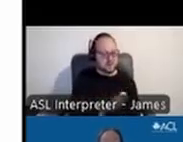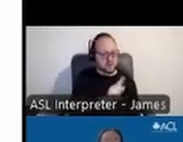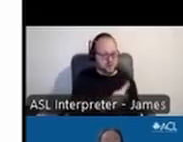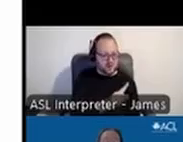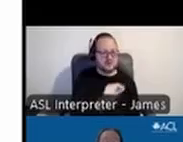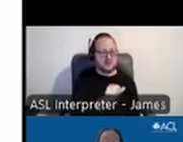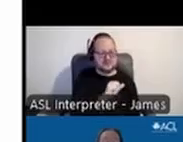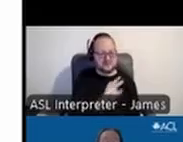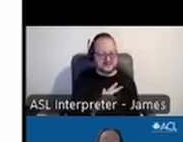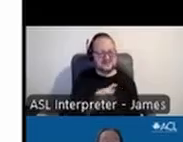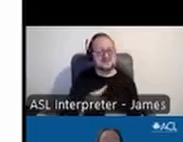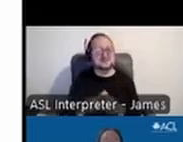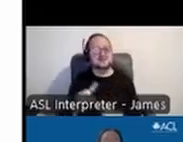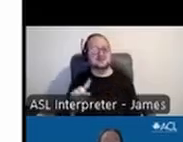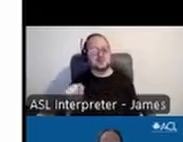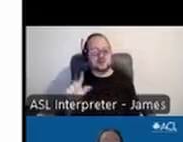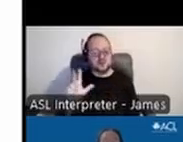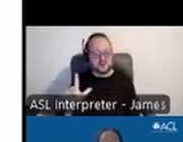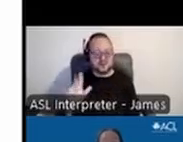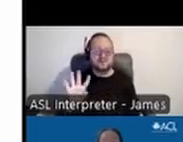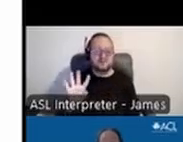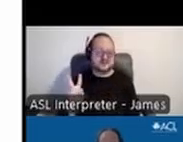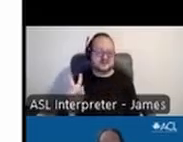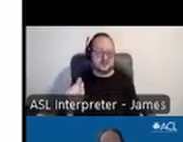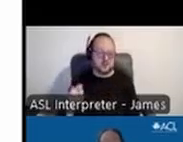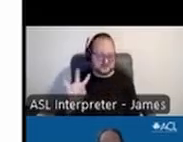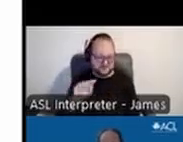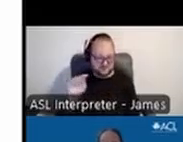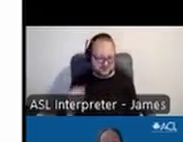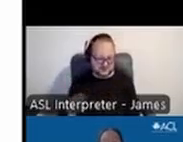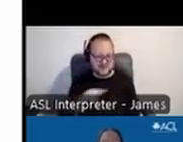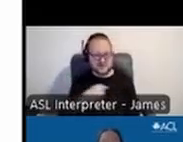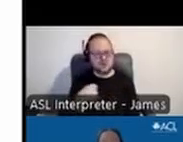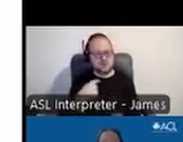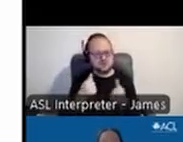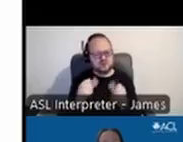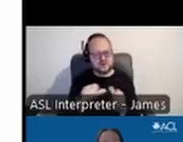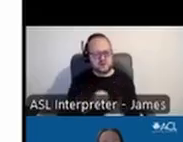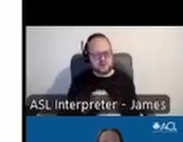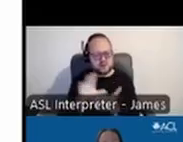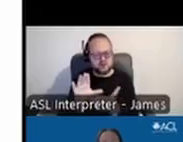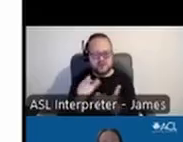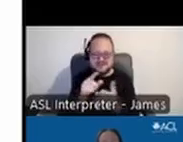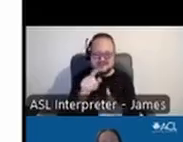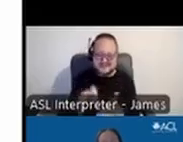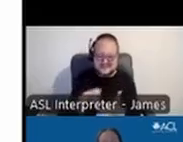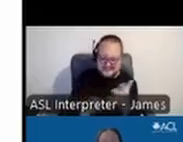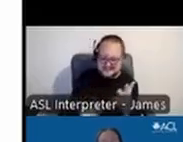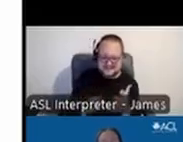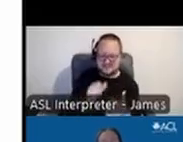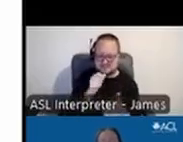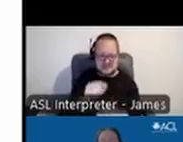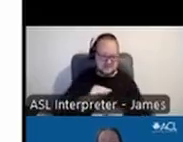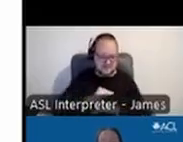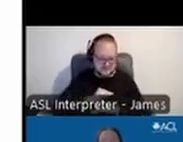is important to make sure that capacity exists in communities to address unmet needs. I think many of us are aware that